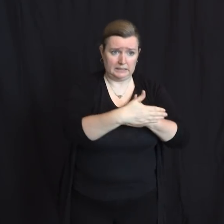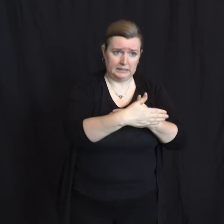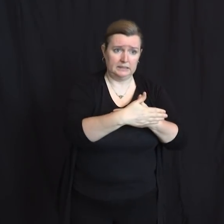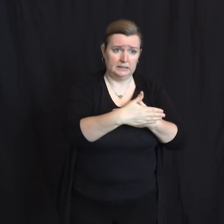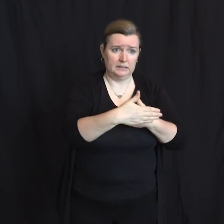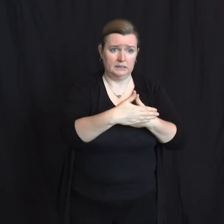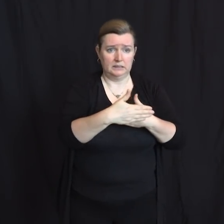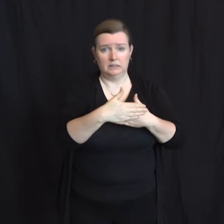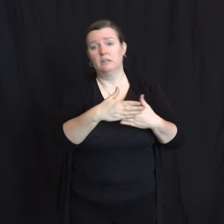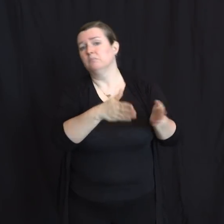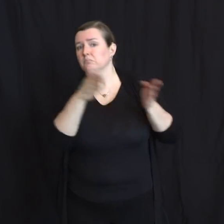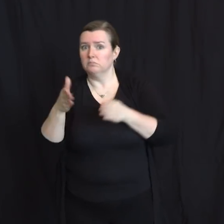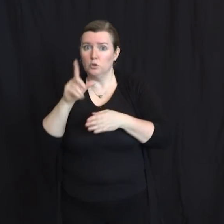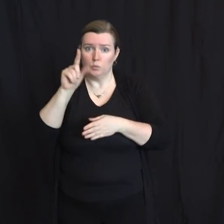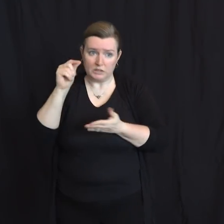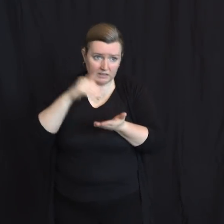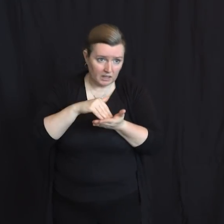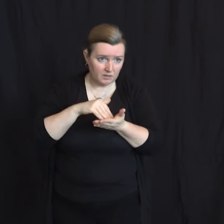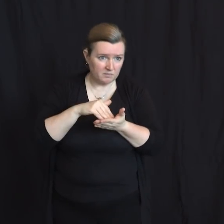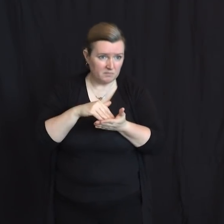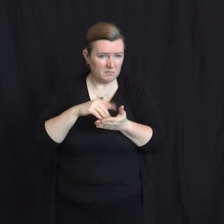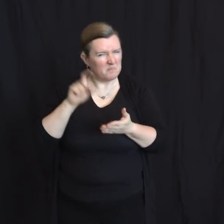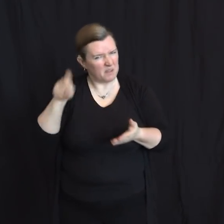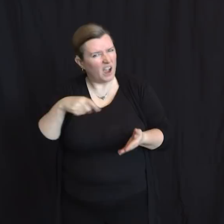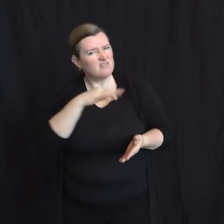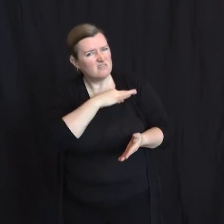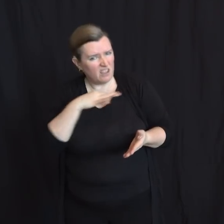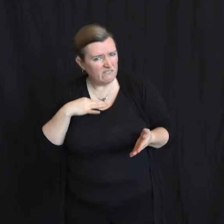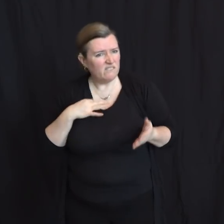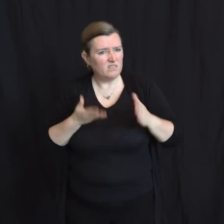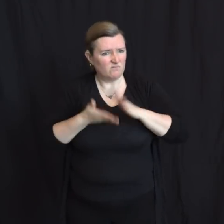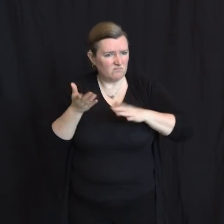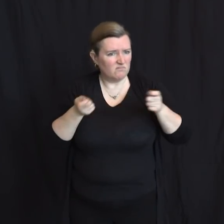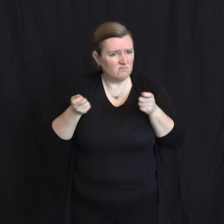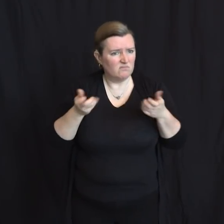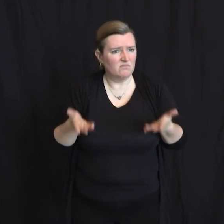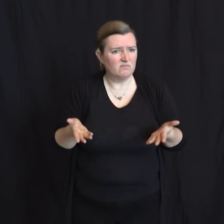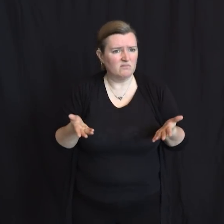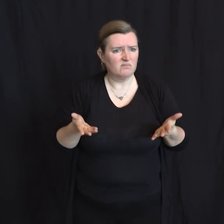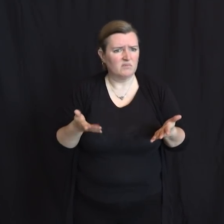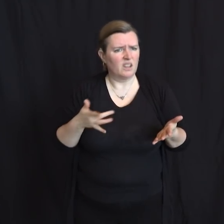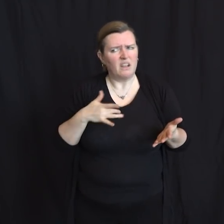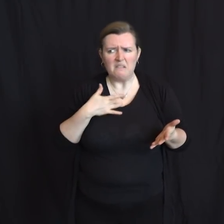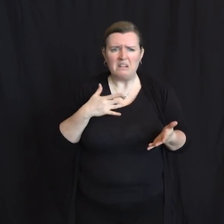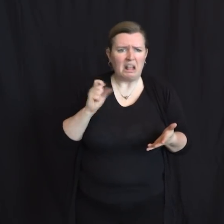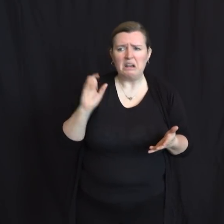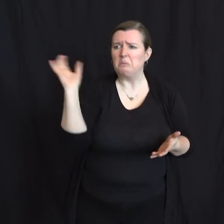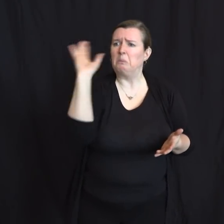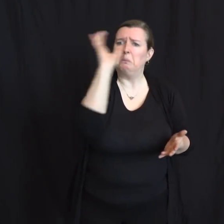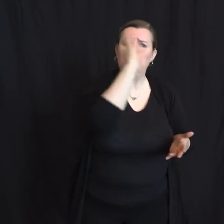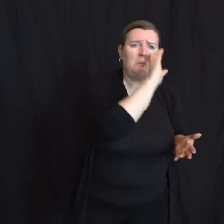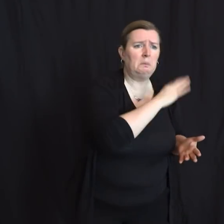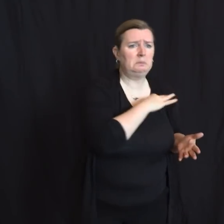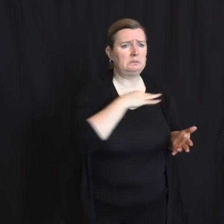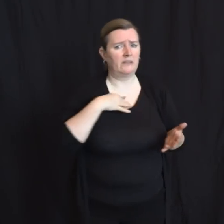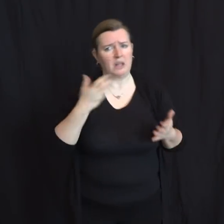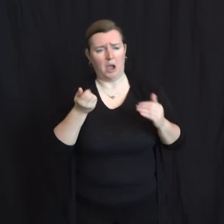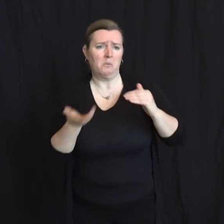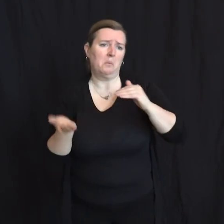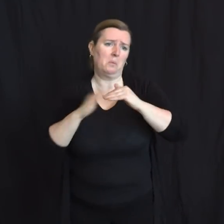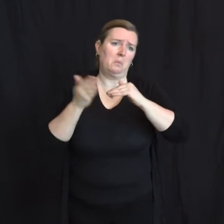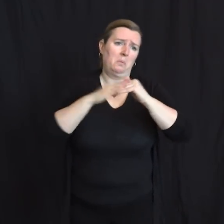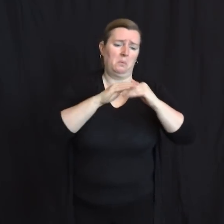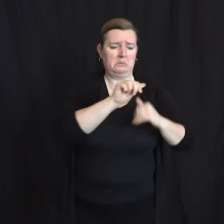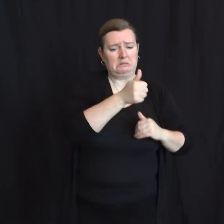some manpower and buying the right equipment, which sounds like it's achievable in both cases, that could get even higher and higher. How do you react to